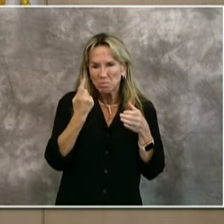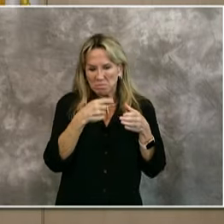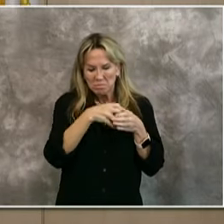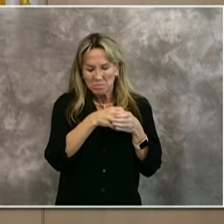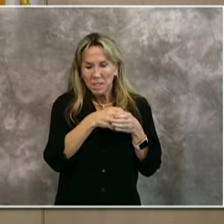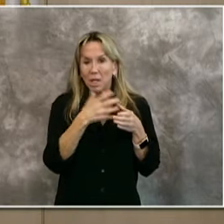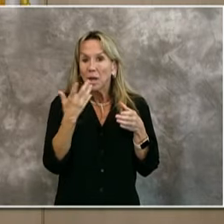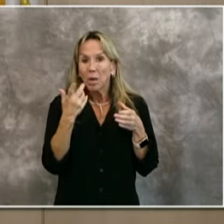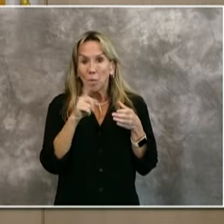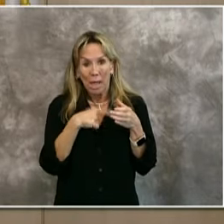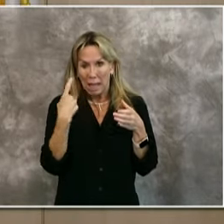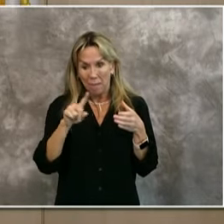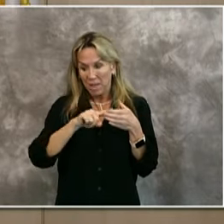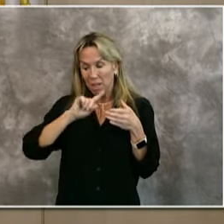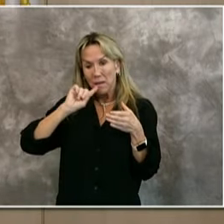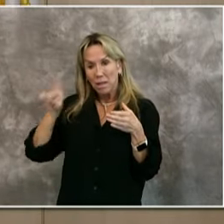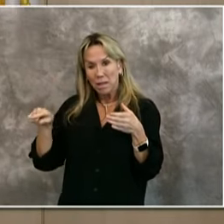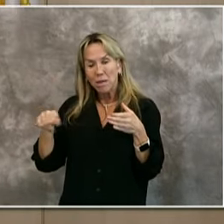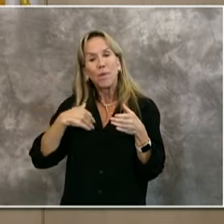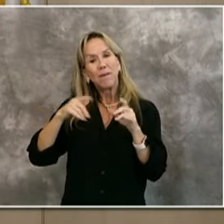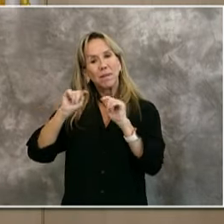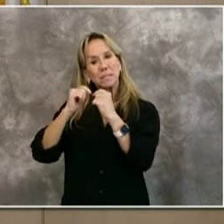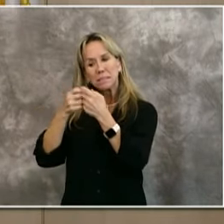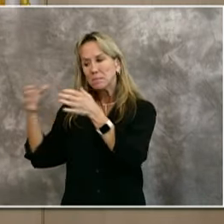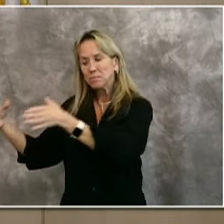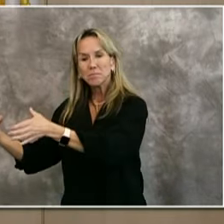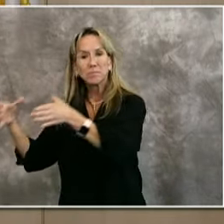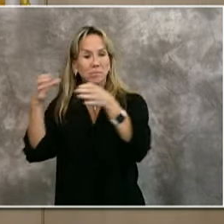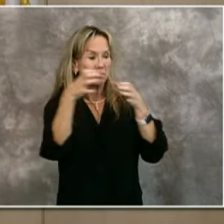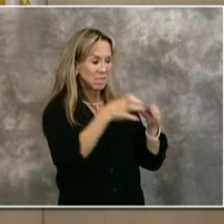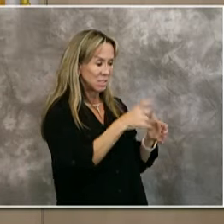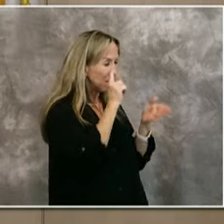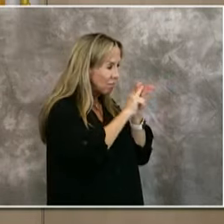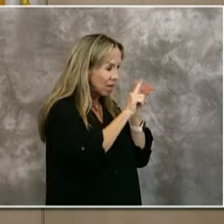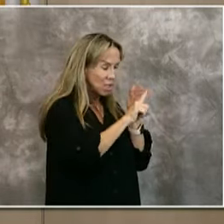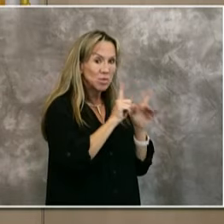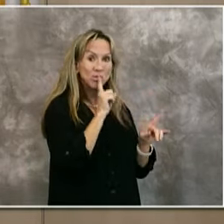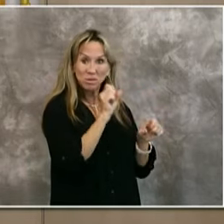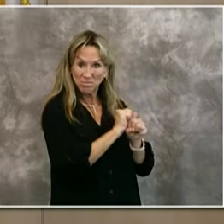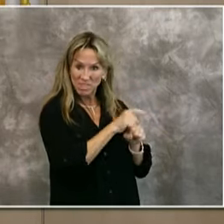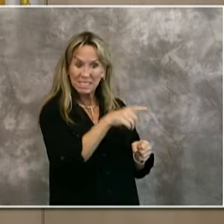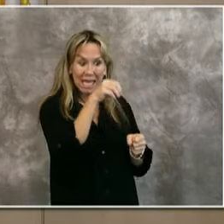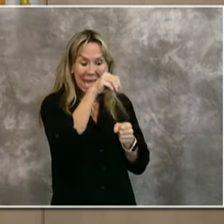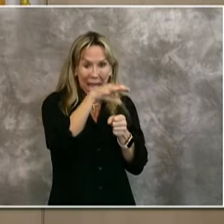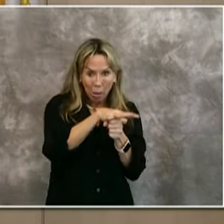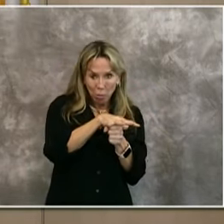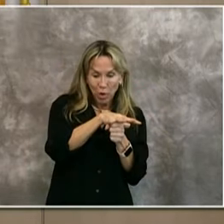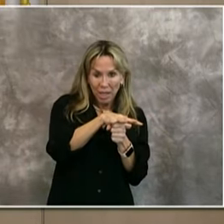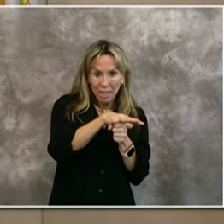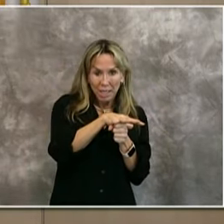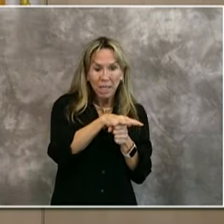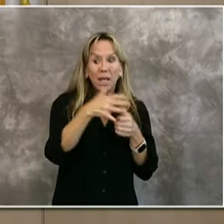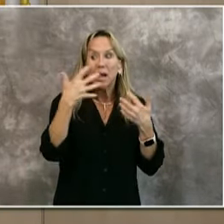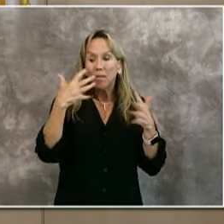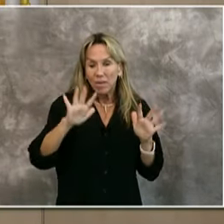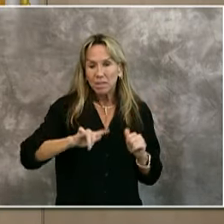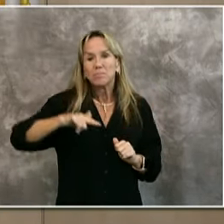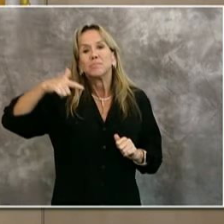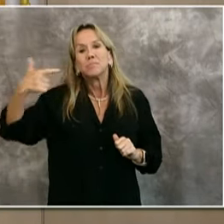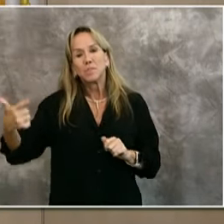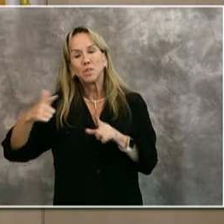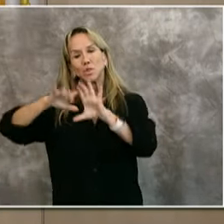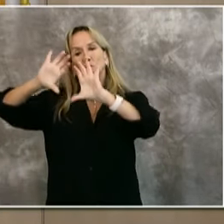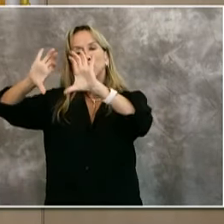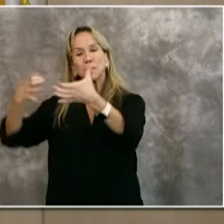the investigation to confirm if it's an actual outbreak. If it's confirmed, a strike team goes out to the